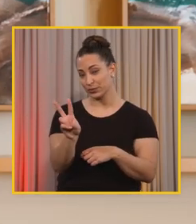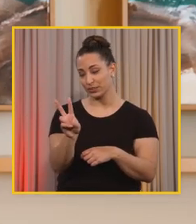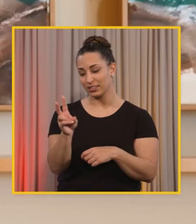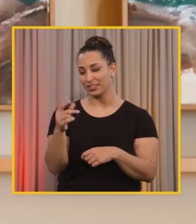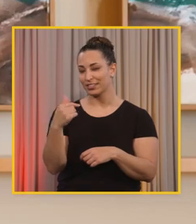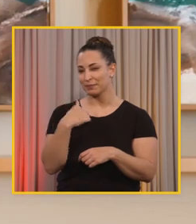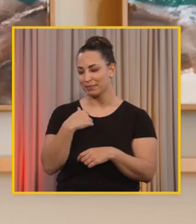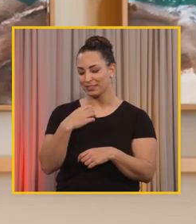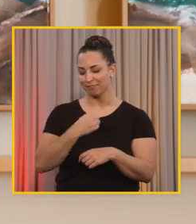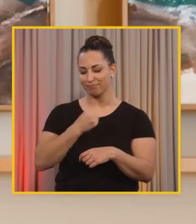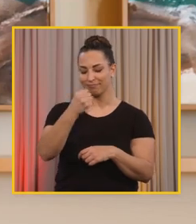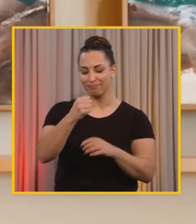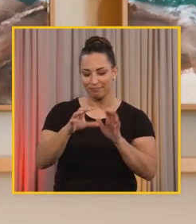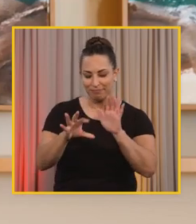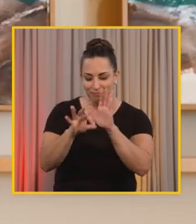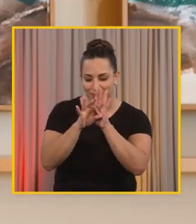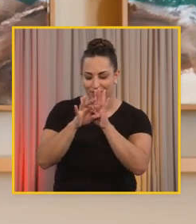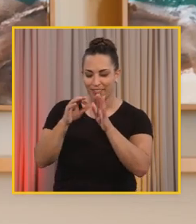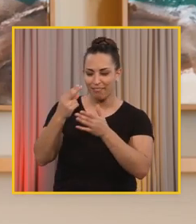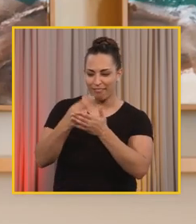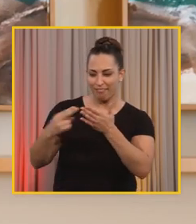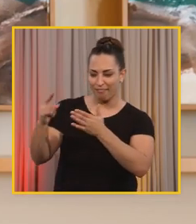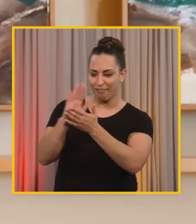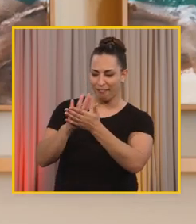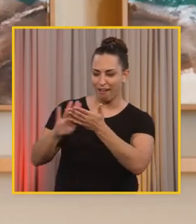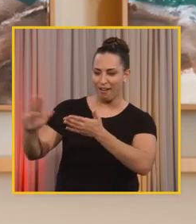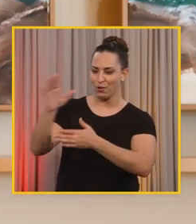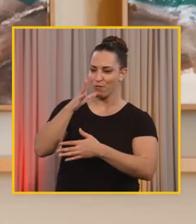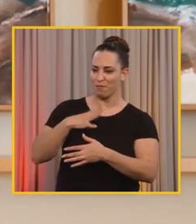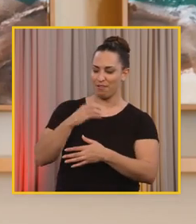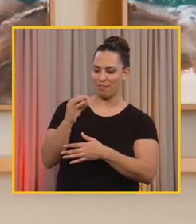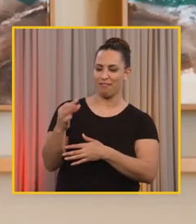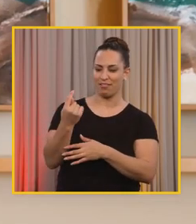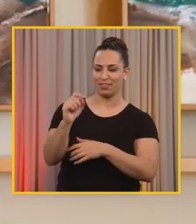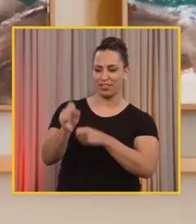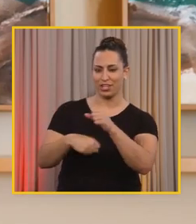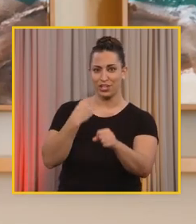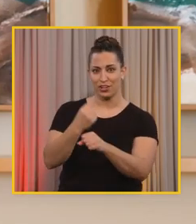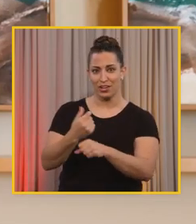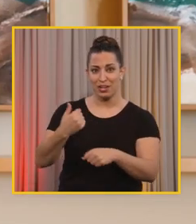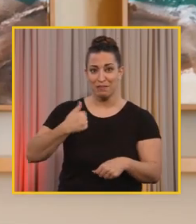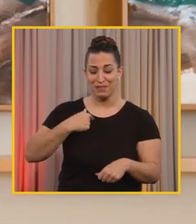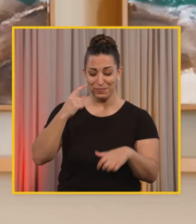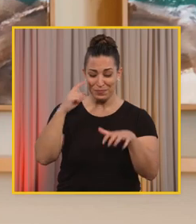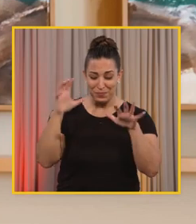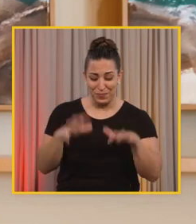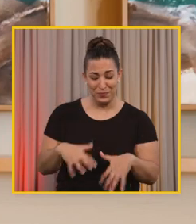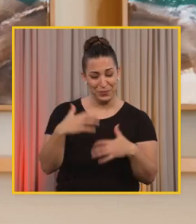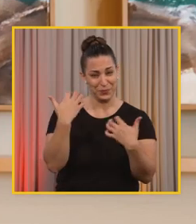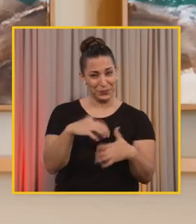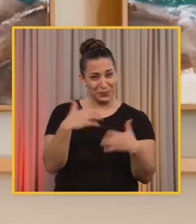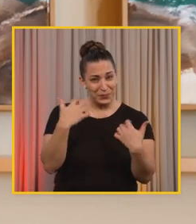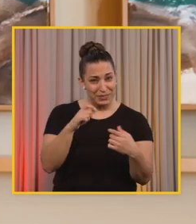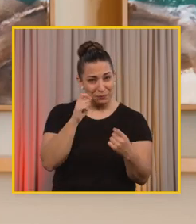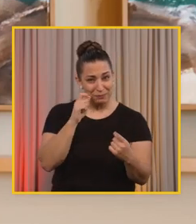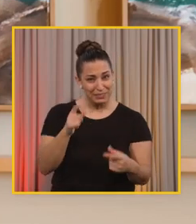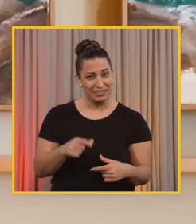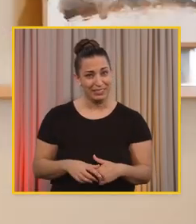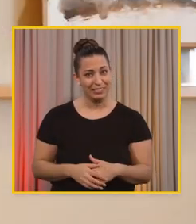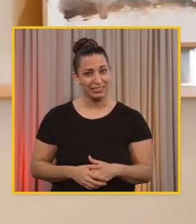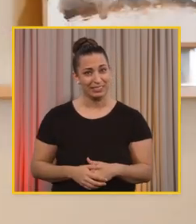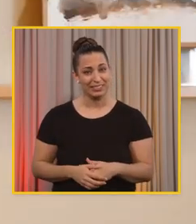1972, I was voted Hartnell College Woman of the Year, to my complete